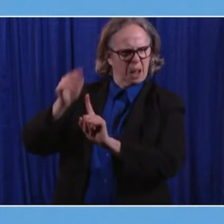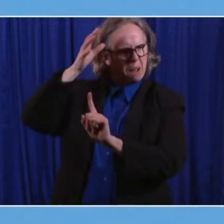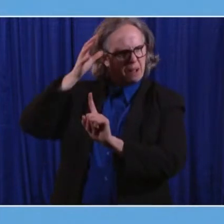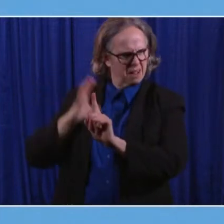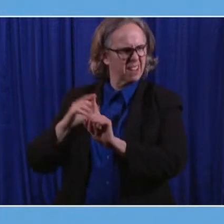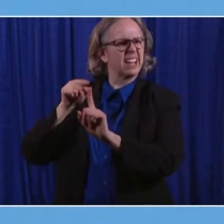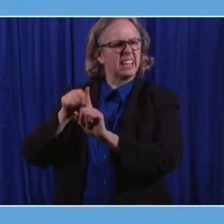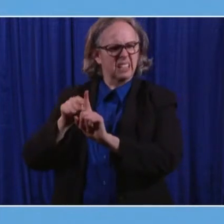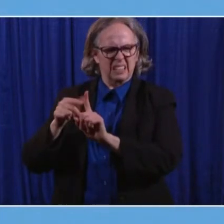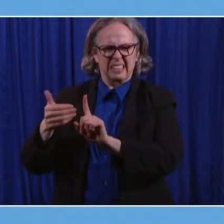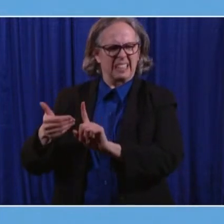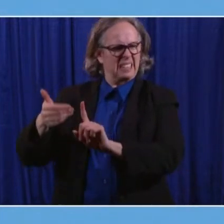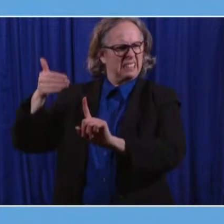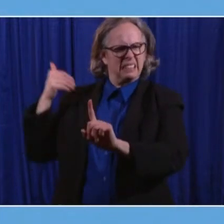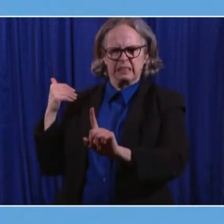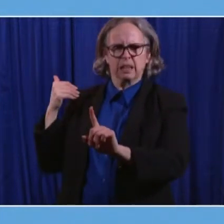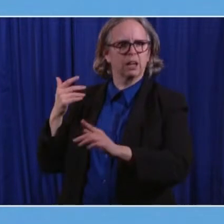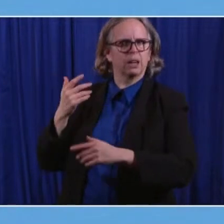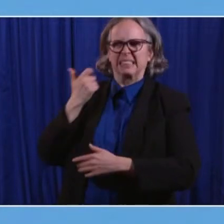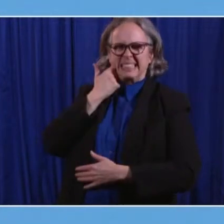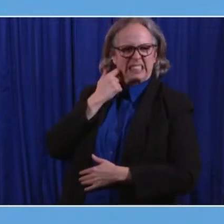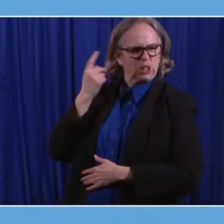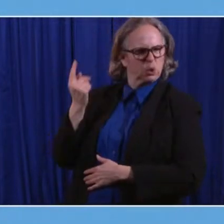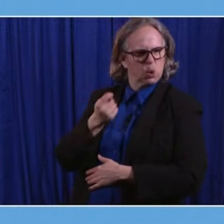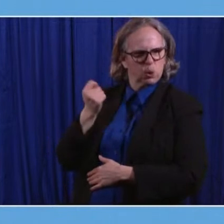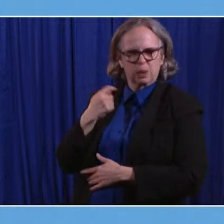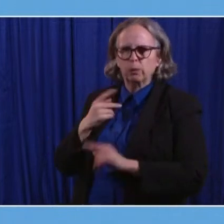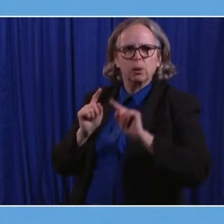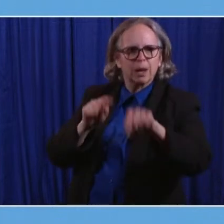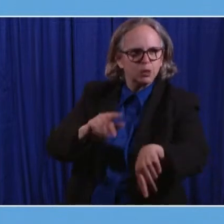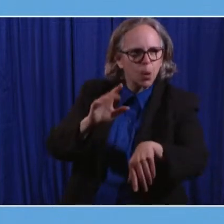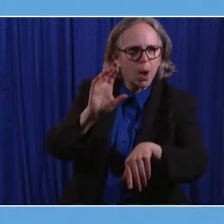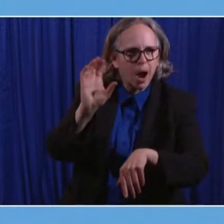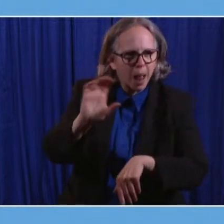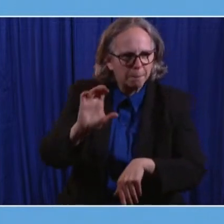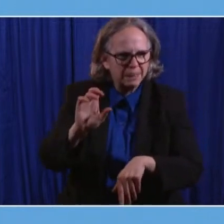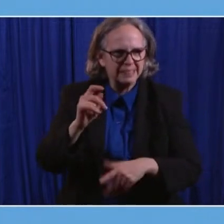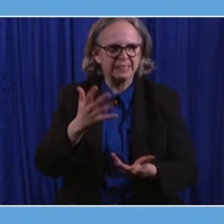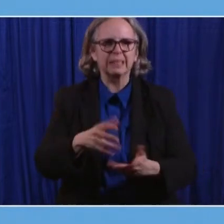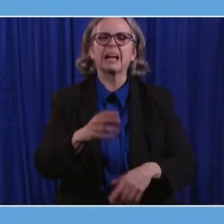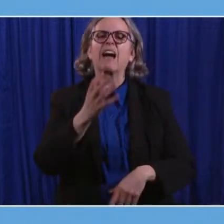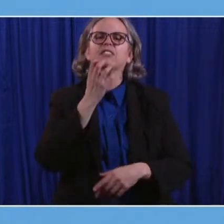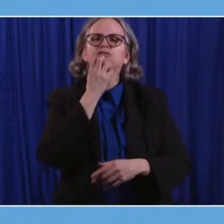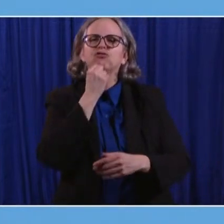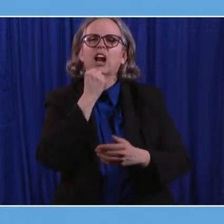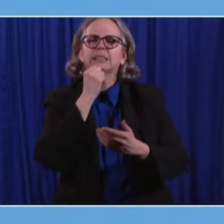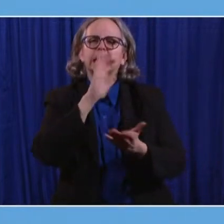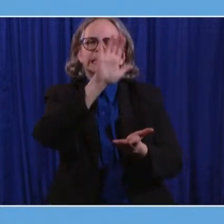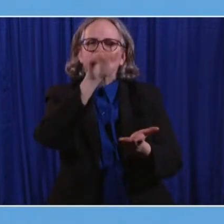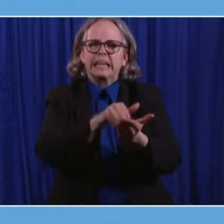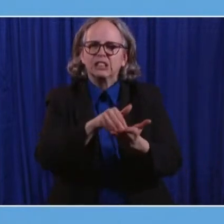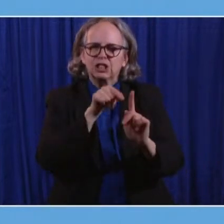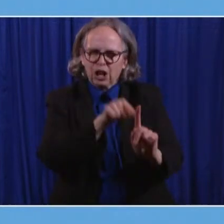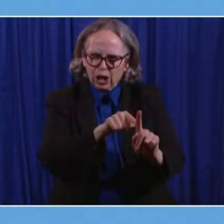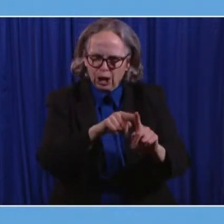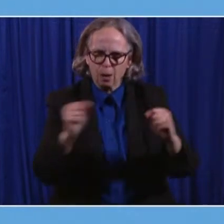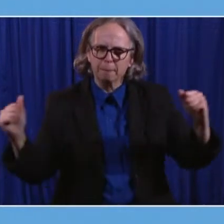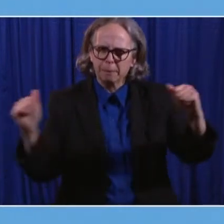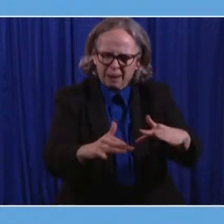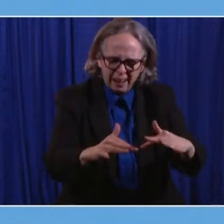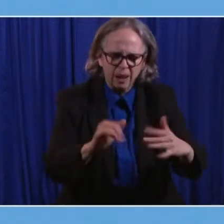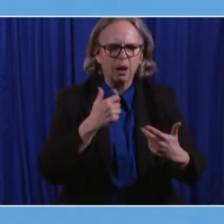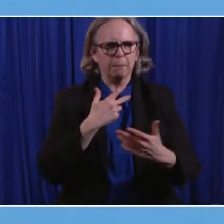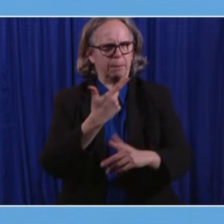University Schottenstein Center. Thanks to everyone at the Ohio State University Wexner Medical Center for their smooth